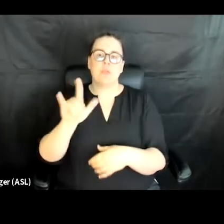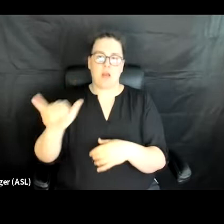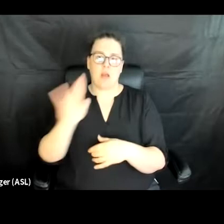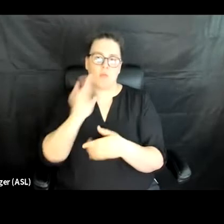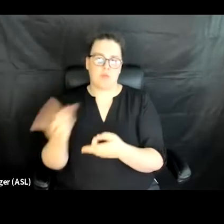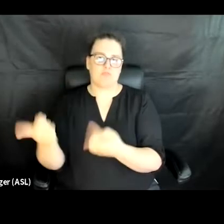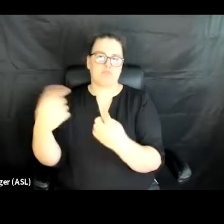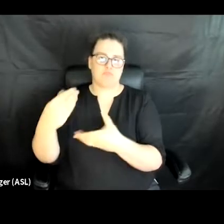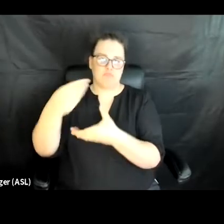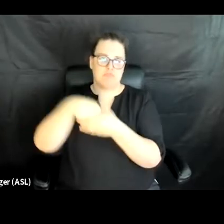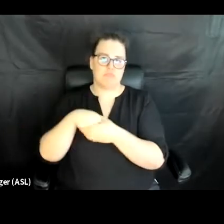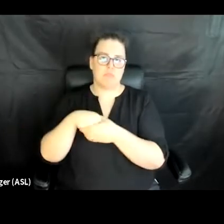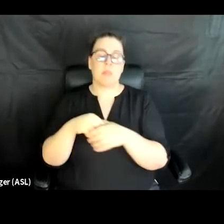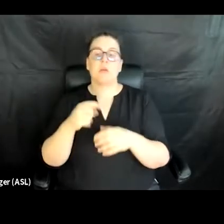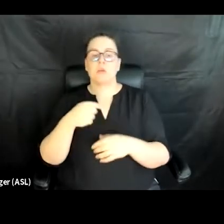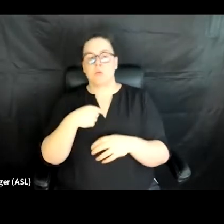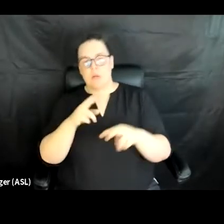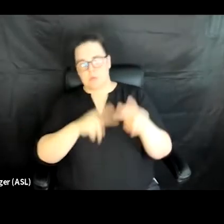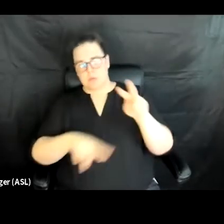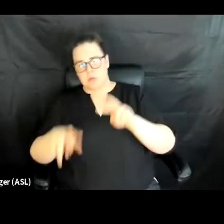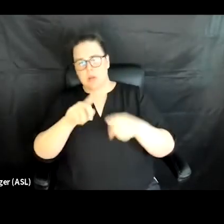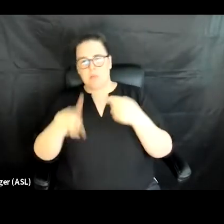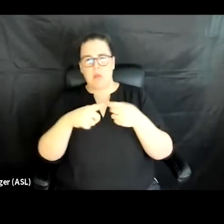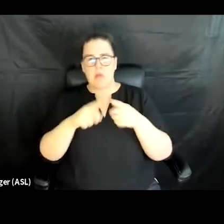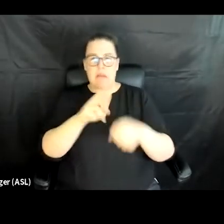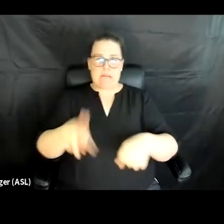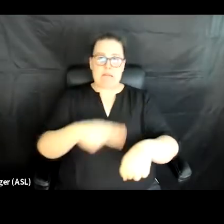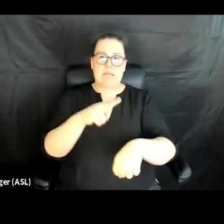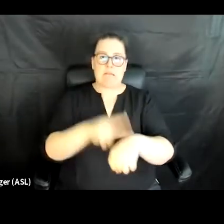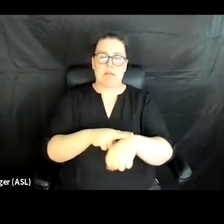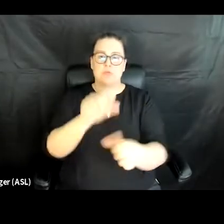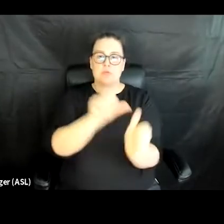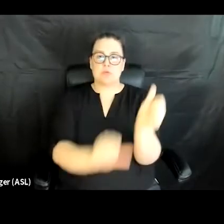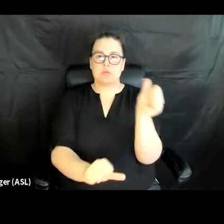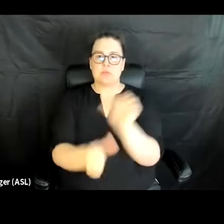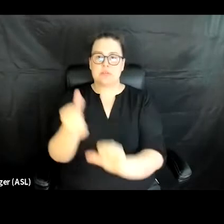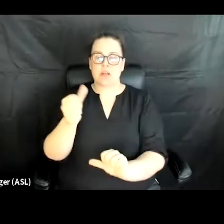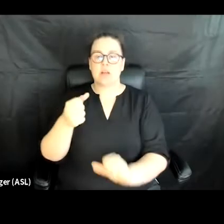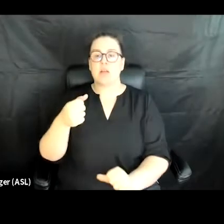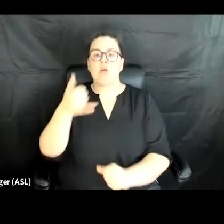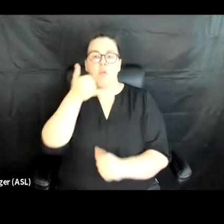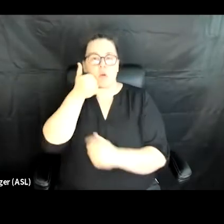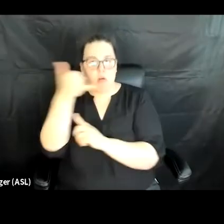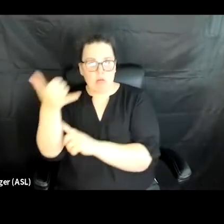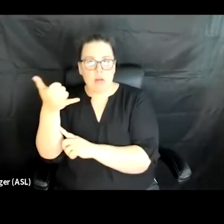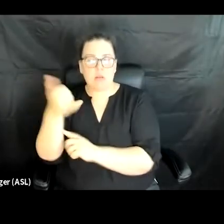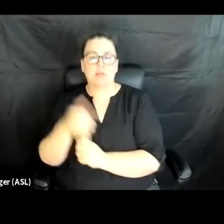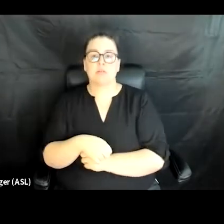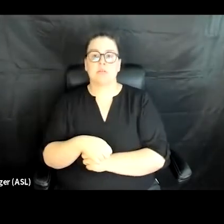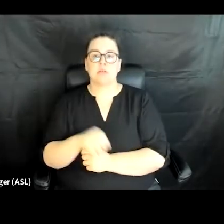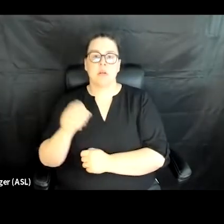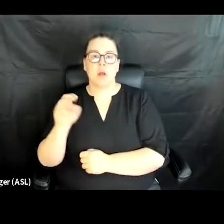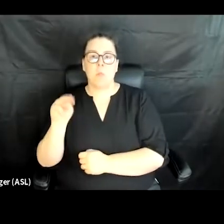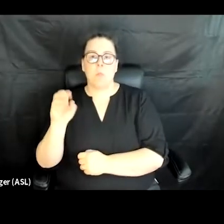We're examining the National Suicide Hotline Designation Act and model bills